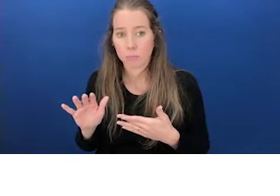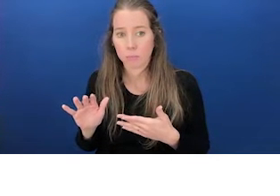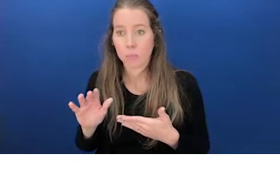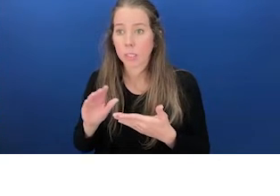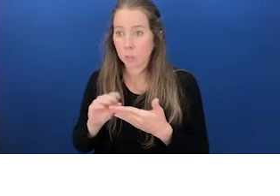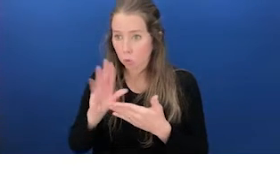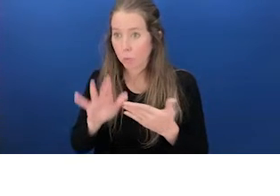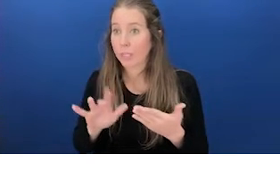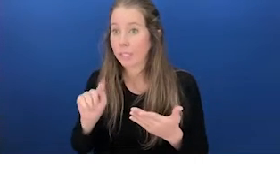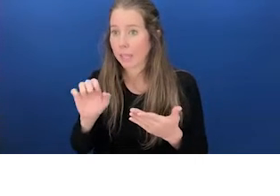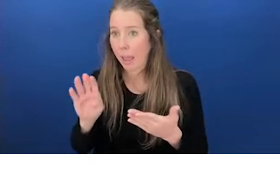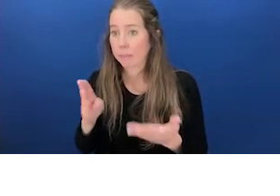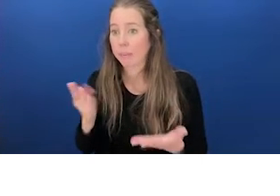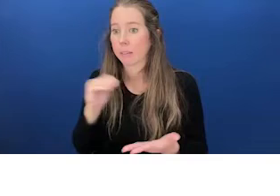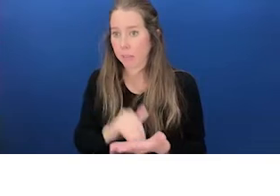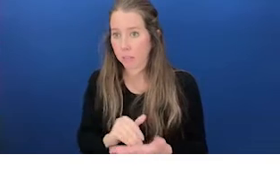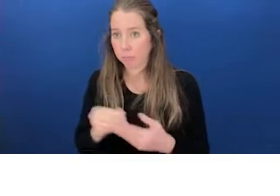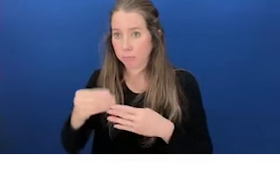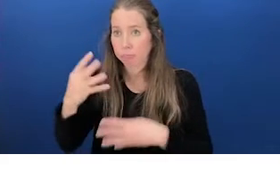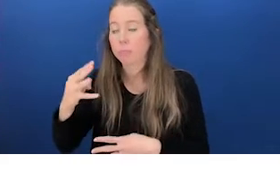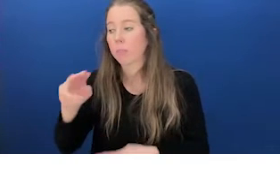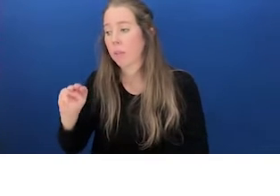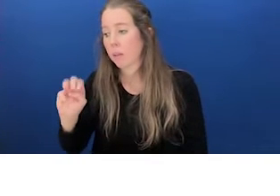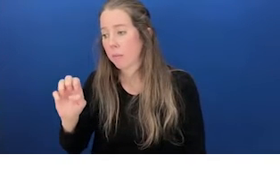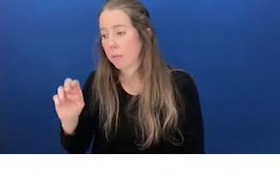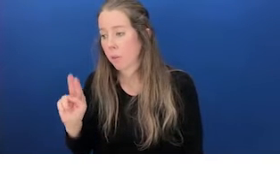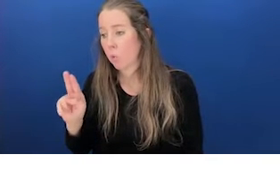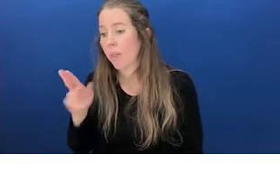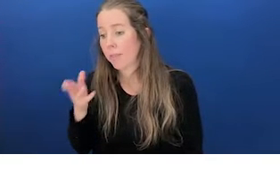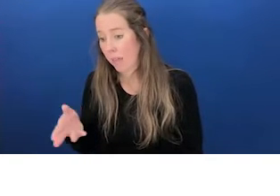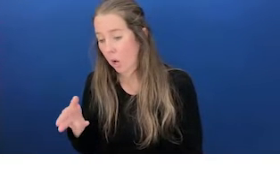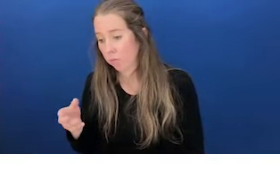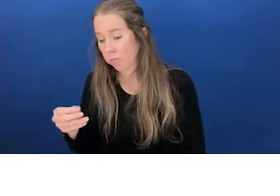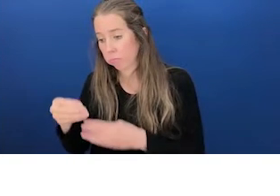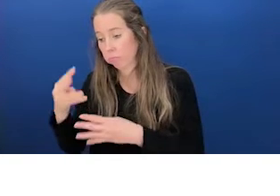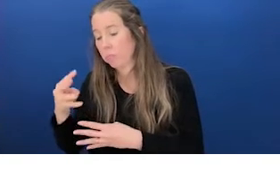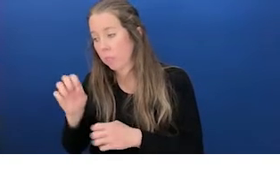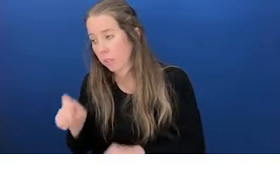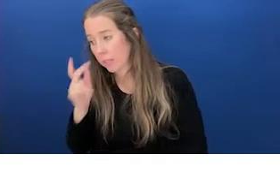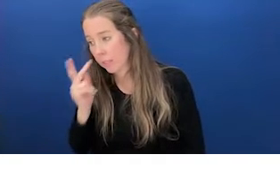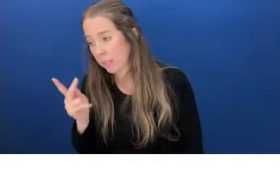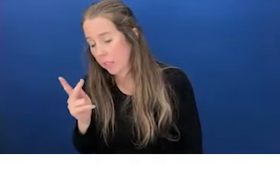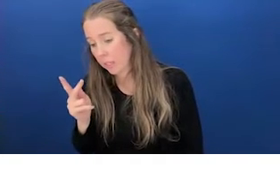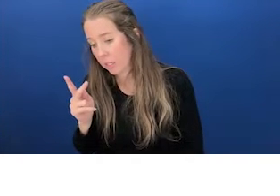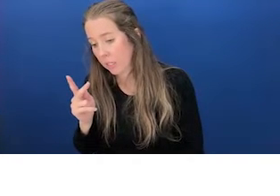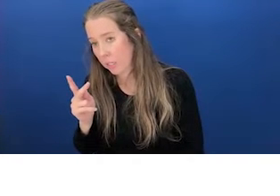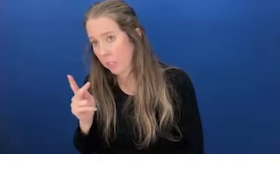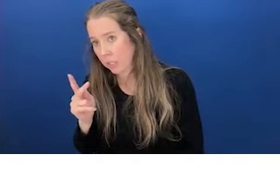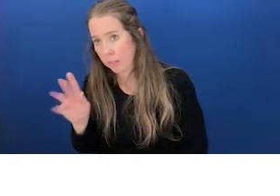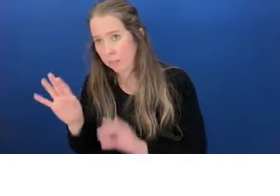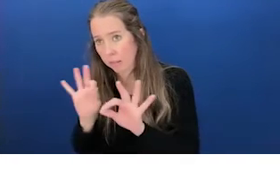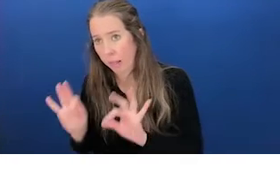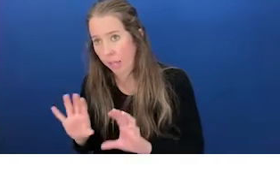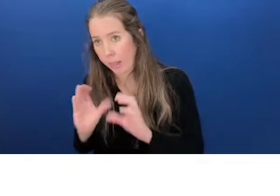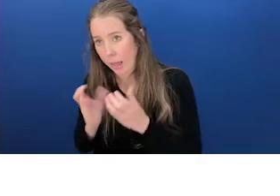again, and that will open up the menu where you will be able to see and or select your classes, and then